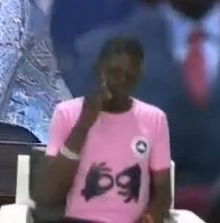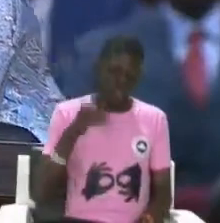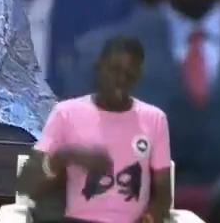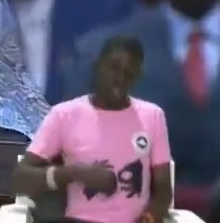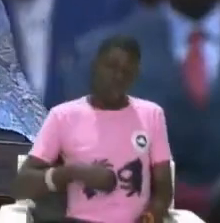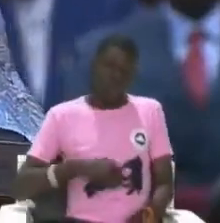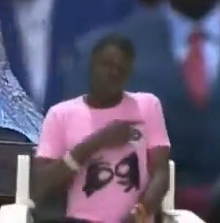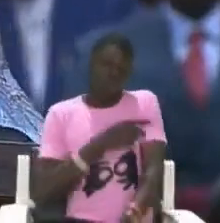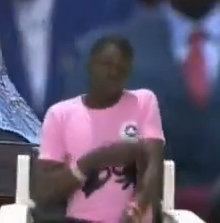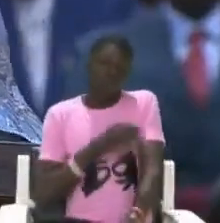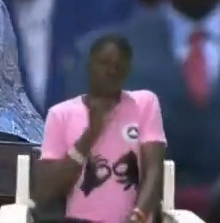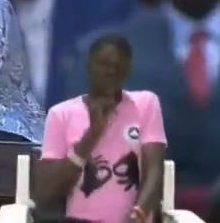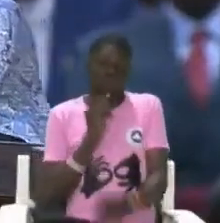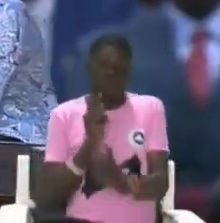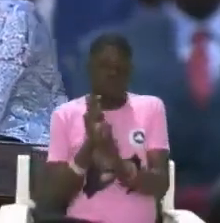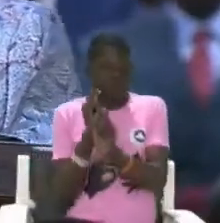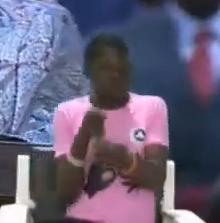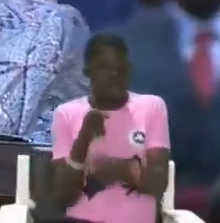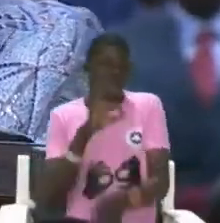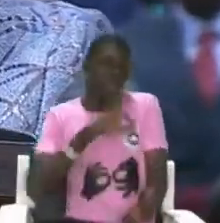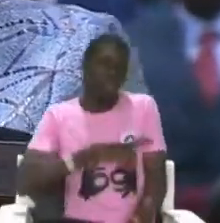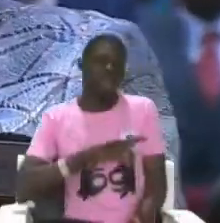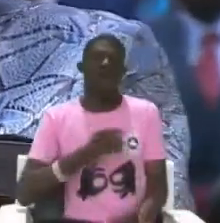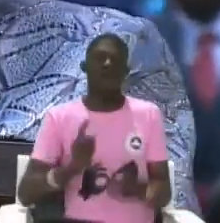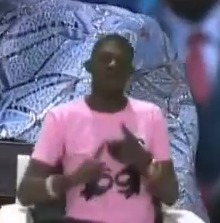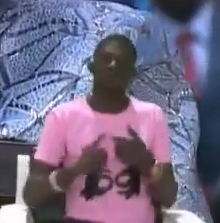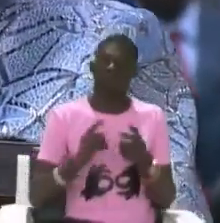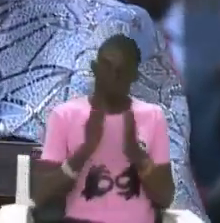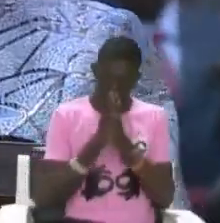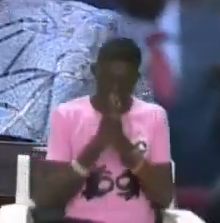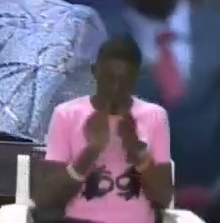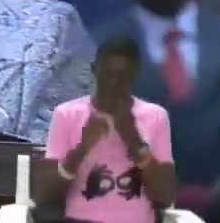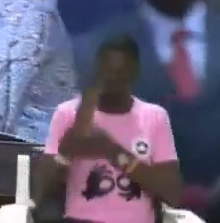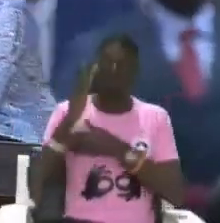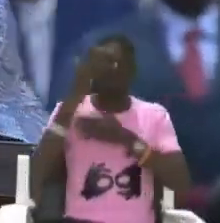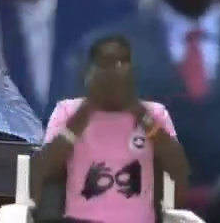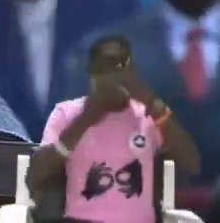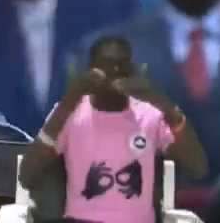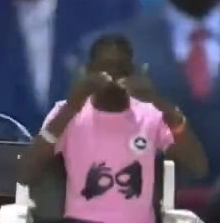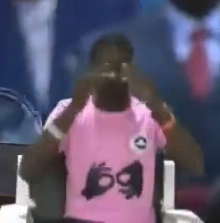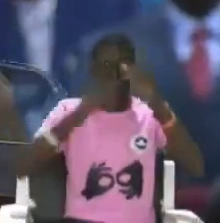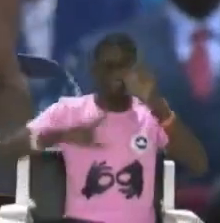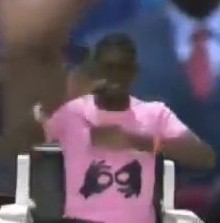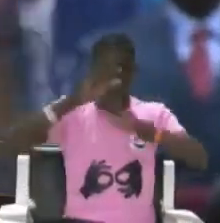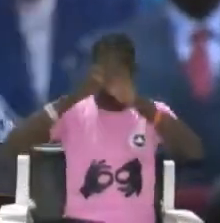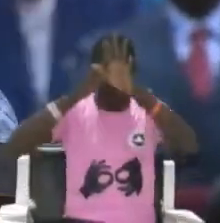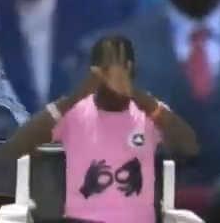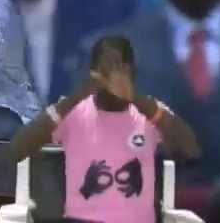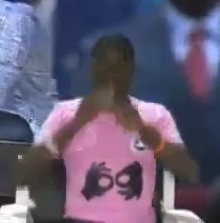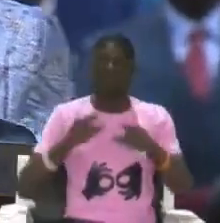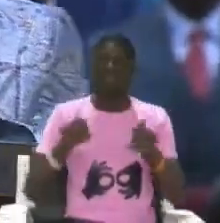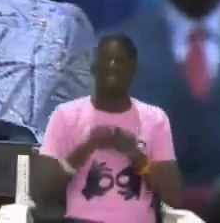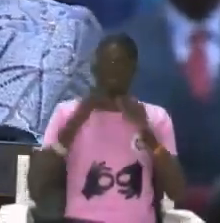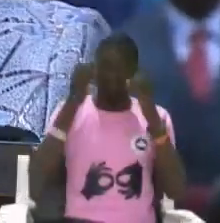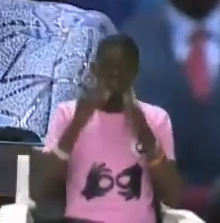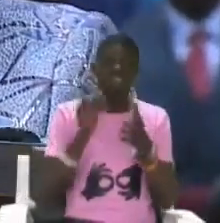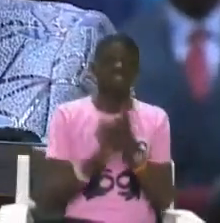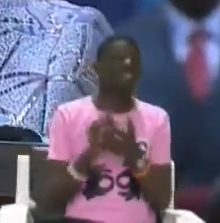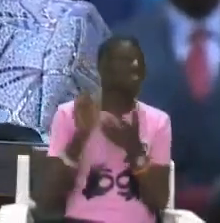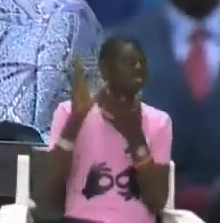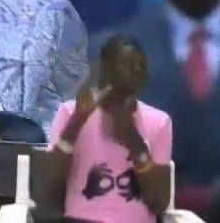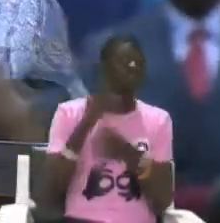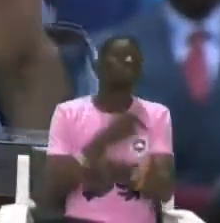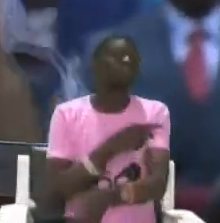his reward." I want us to call on God, unto God this tonight, that Lord, as many that are trusting you for the fruit of the